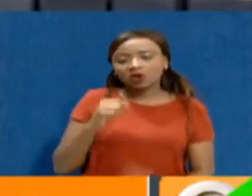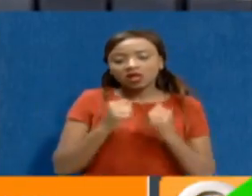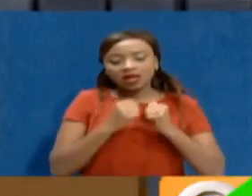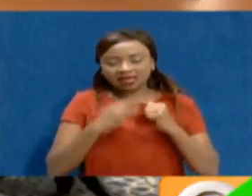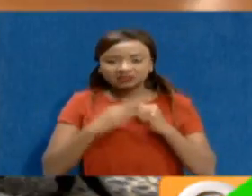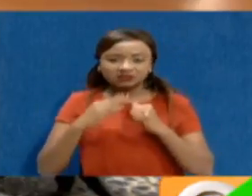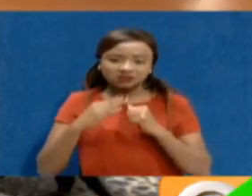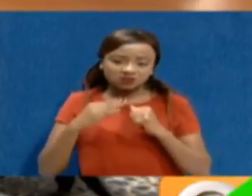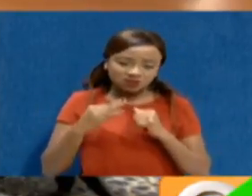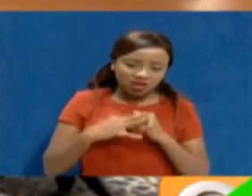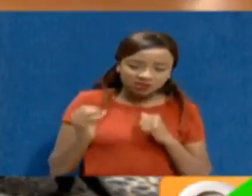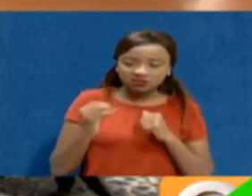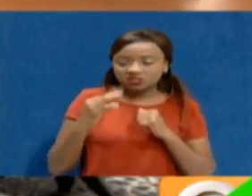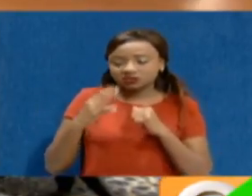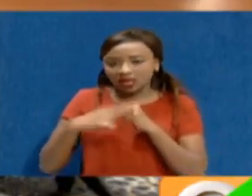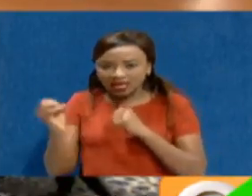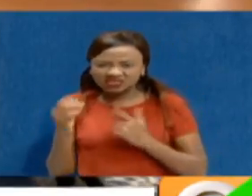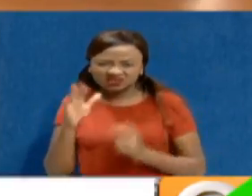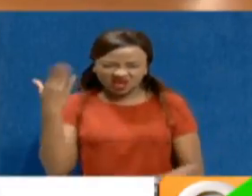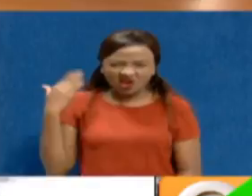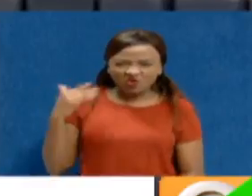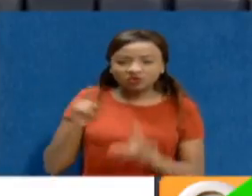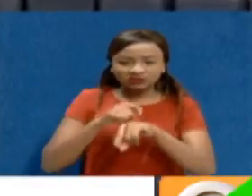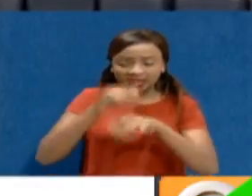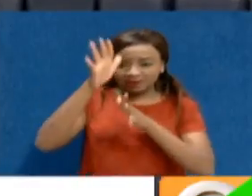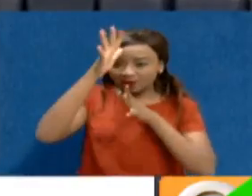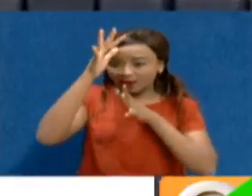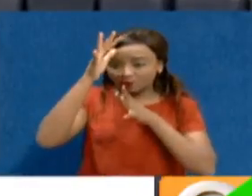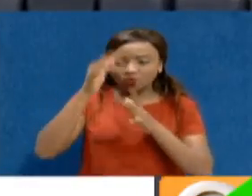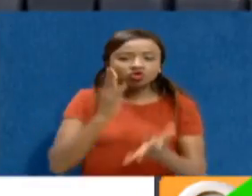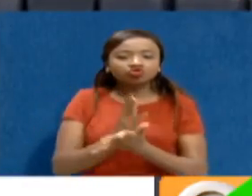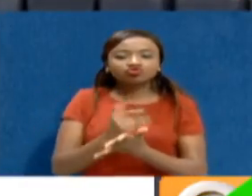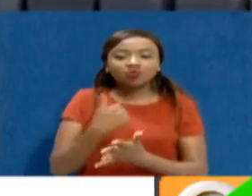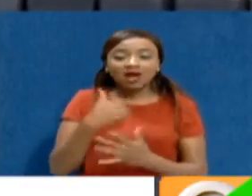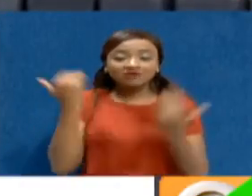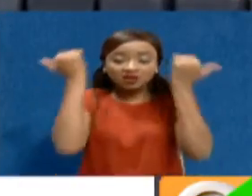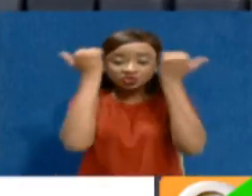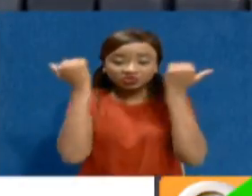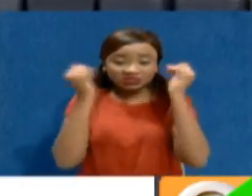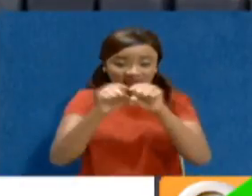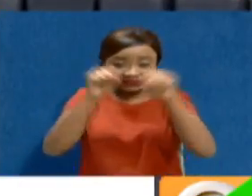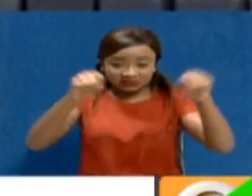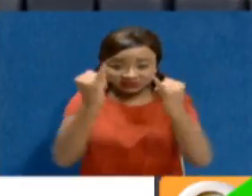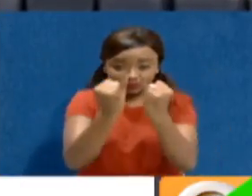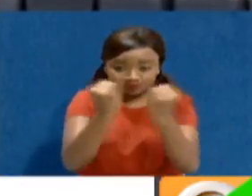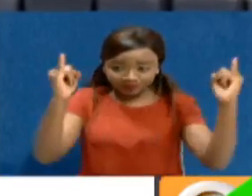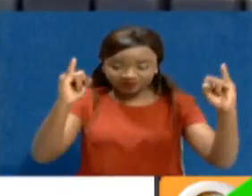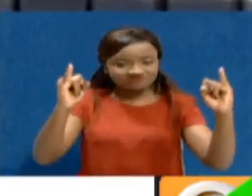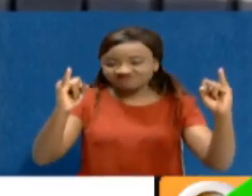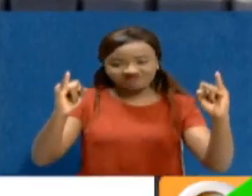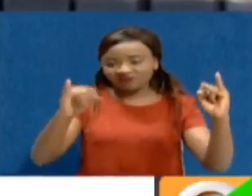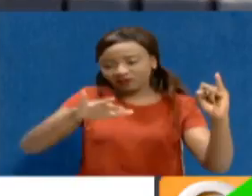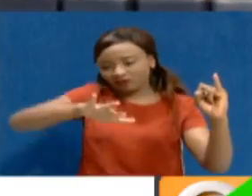days of KANU. The same was reflected in the judiciary. I mean, we had a judiciary that was not independent. We had a judiciary that was